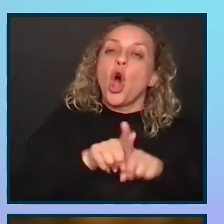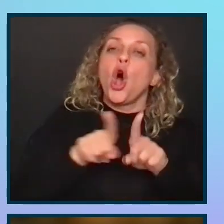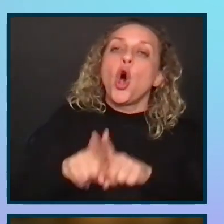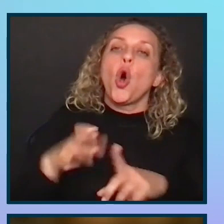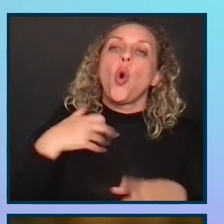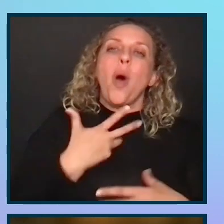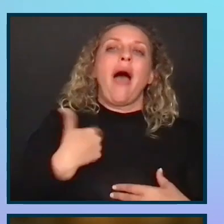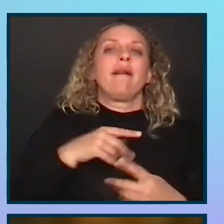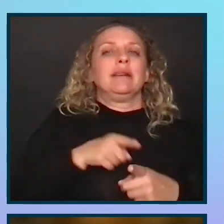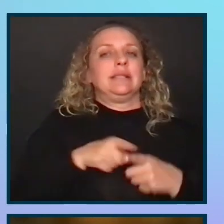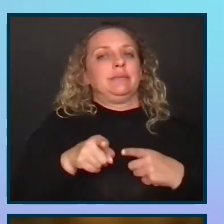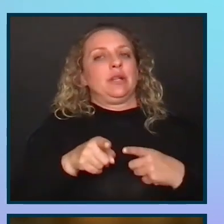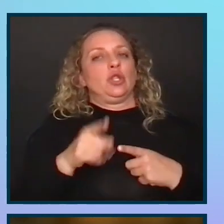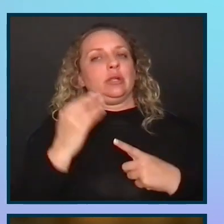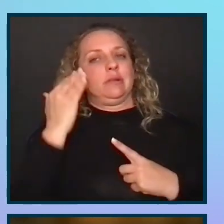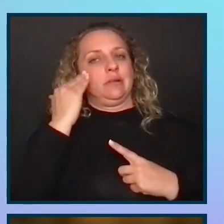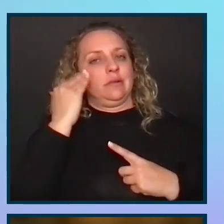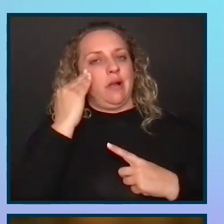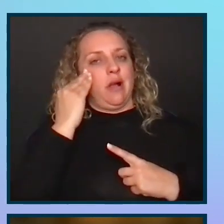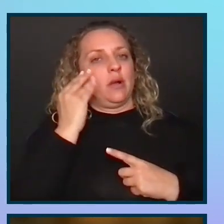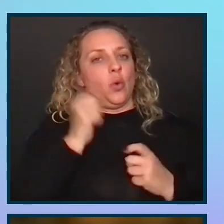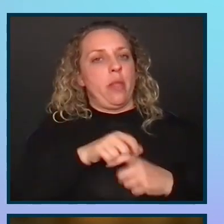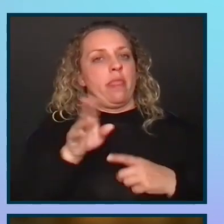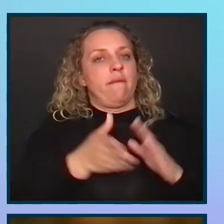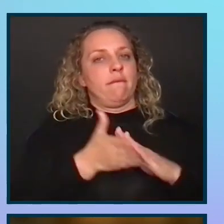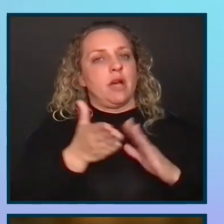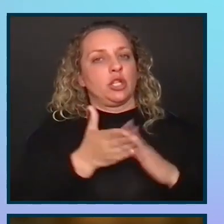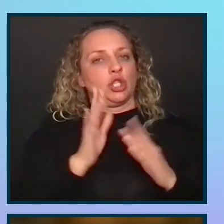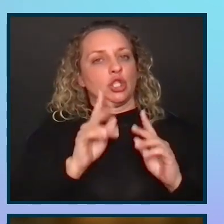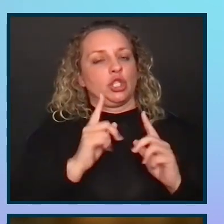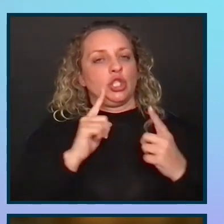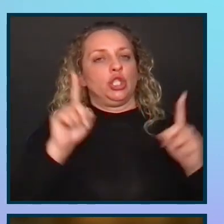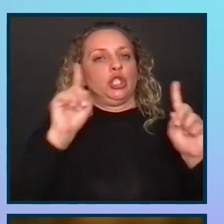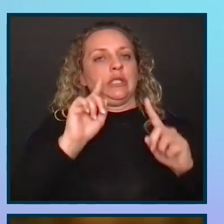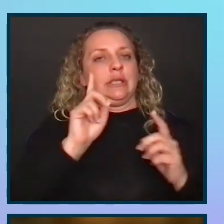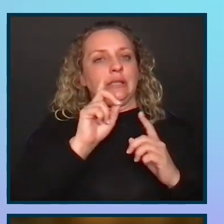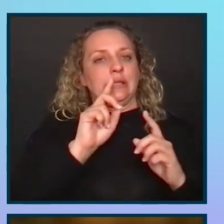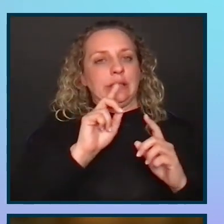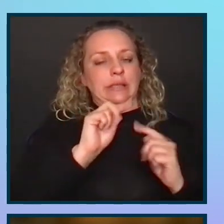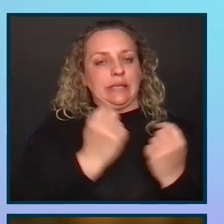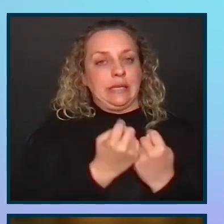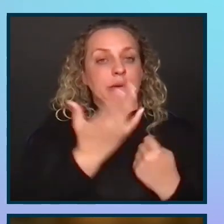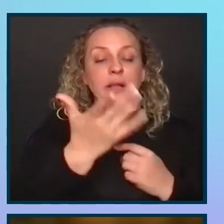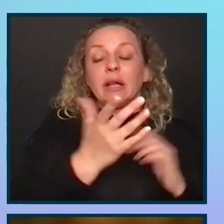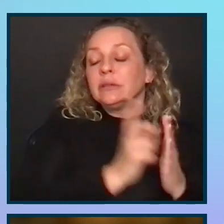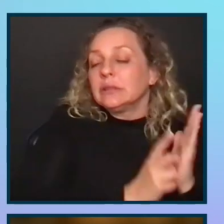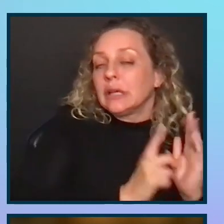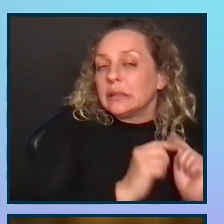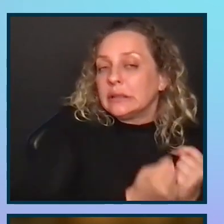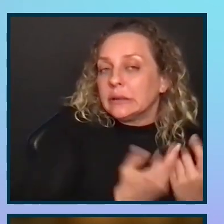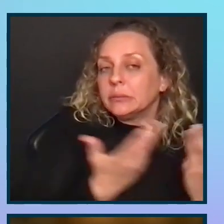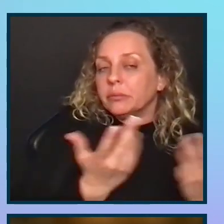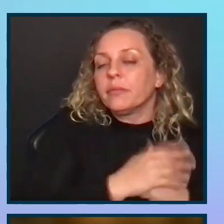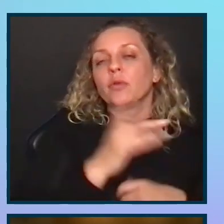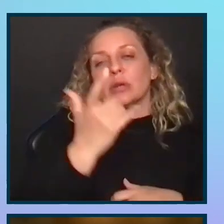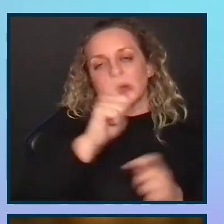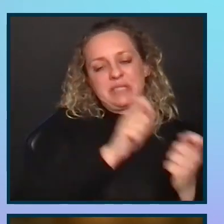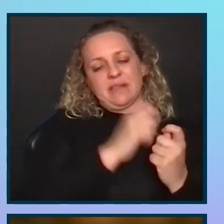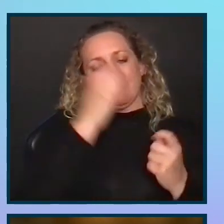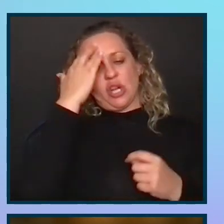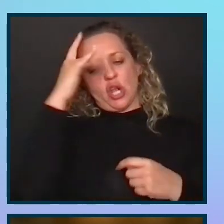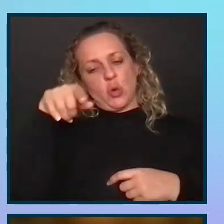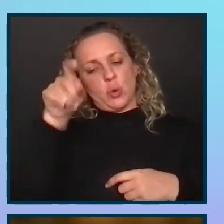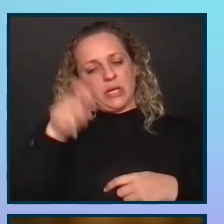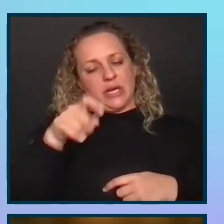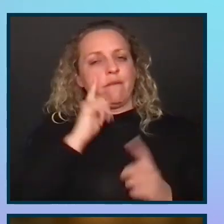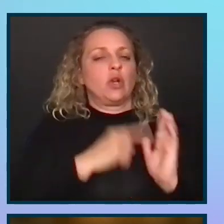build specialized knowledge with functional teams. So if you're working as a part of the design team, there's specific knowledge that you will